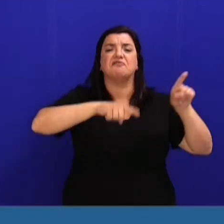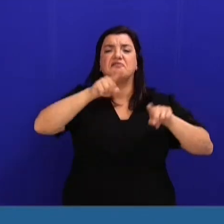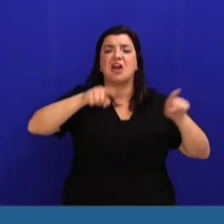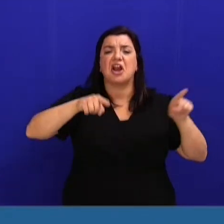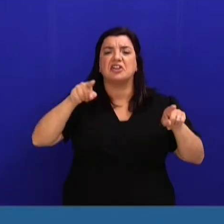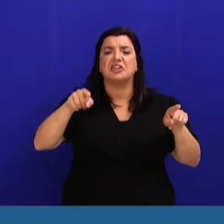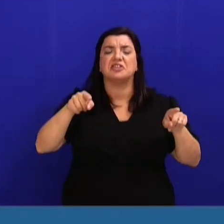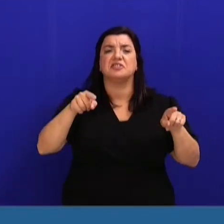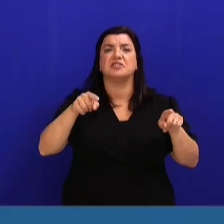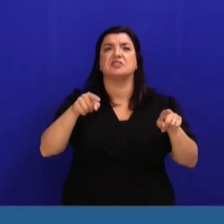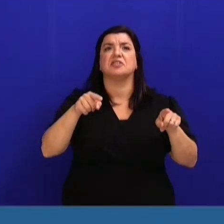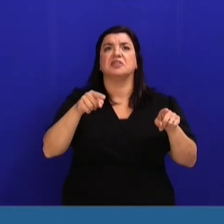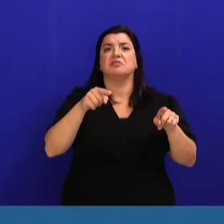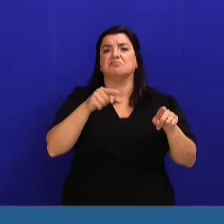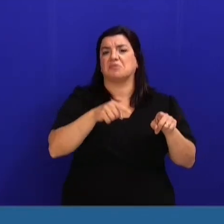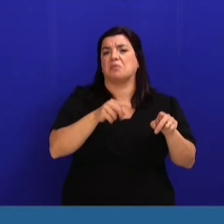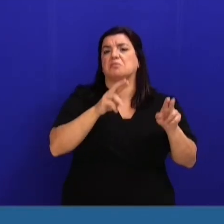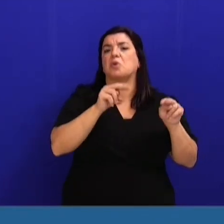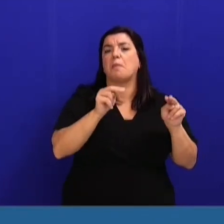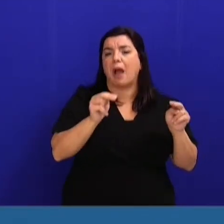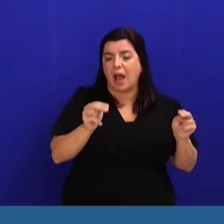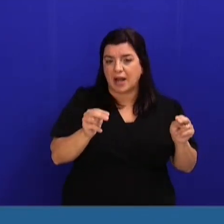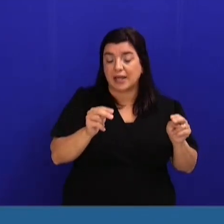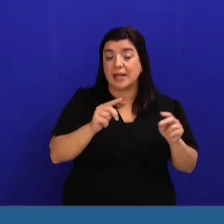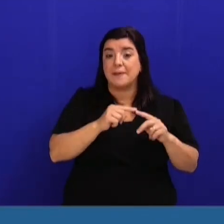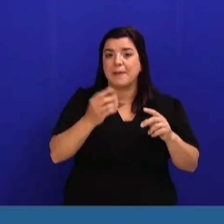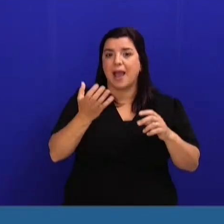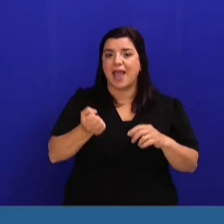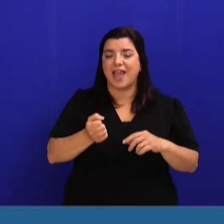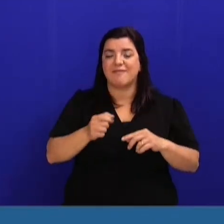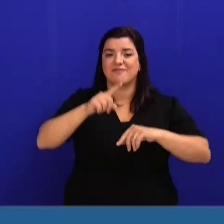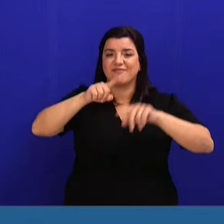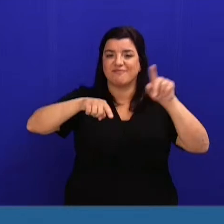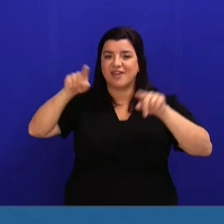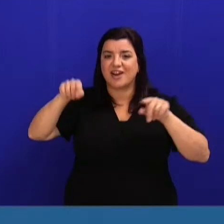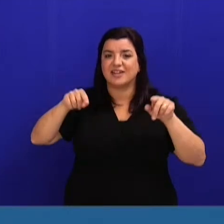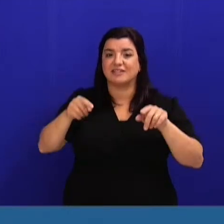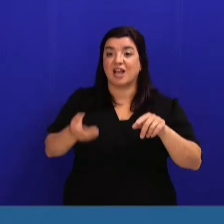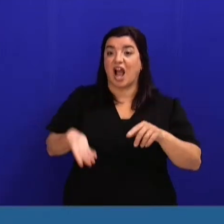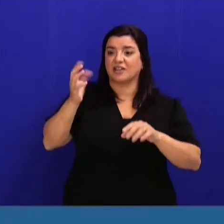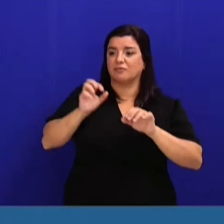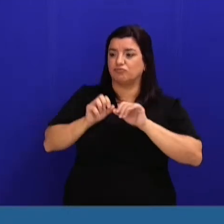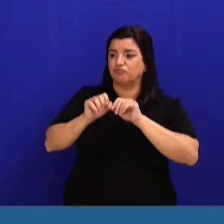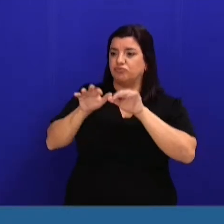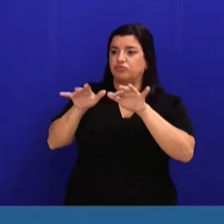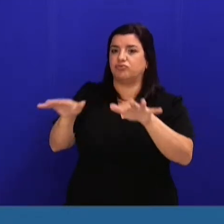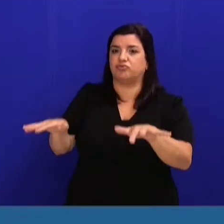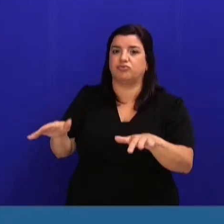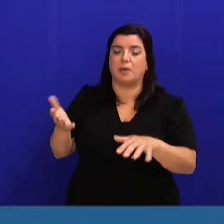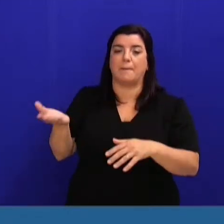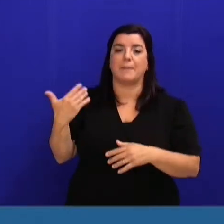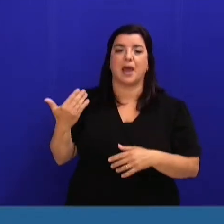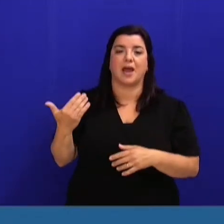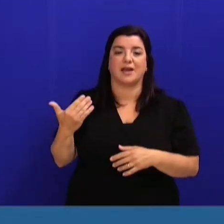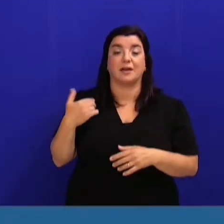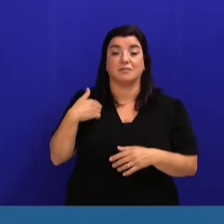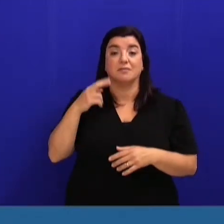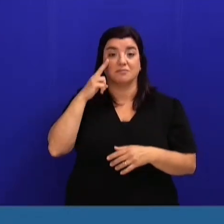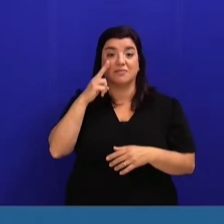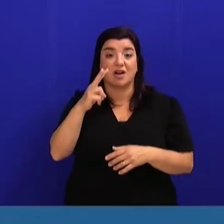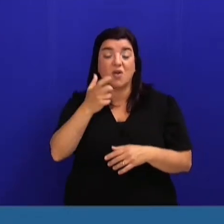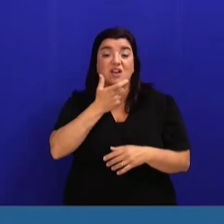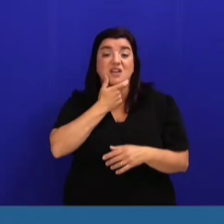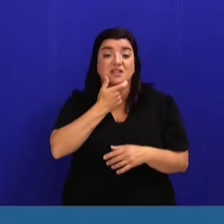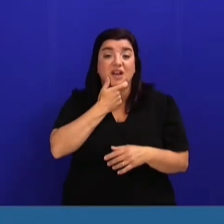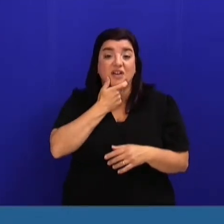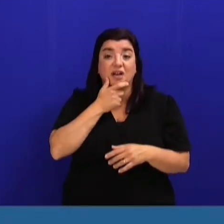iktar transmissibilità. Ftakru meta bdejna b'dak il-varjant li oriġinalment beda l-Ingilterra, hemmhekk rajna li dan kellu transmission iktar qawwi u rajna